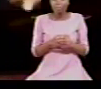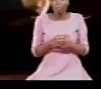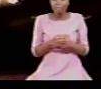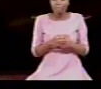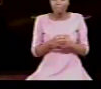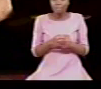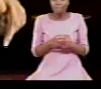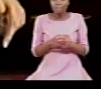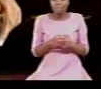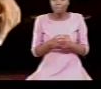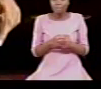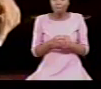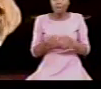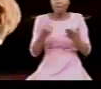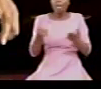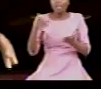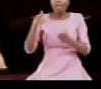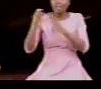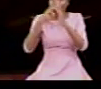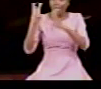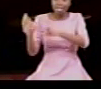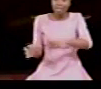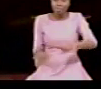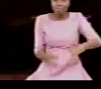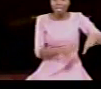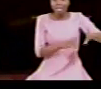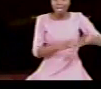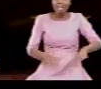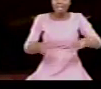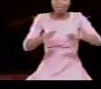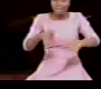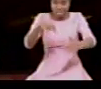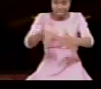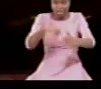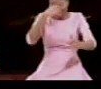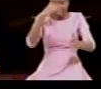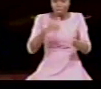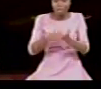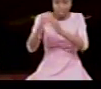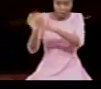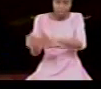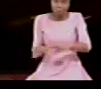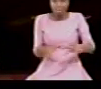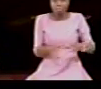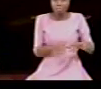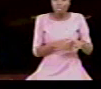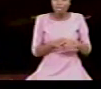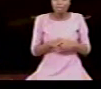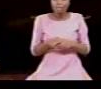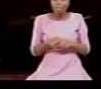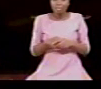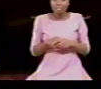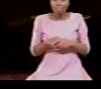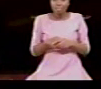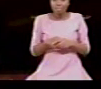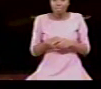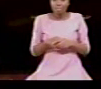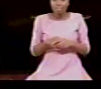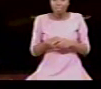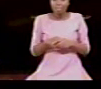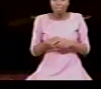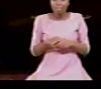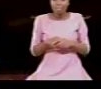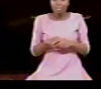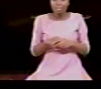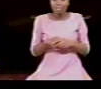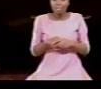stagnant. Look at a pond after rain. It's a pond. No in and out flow, dries up. Some